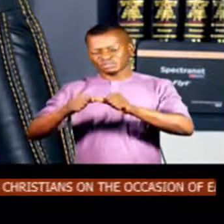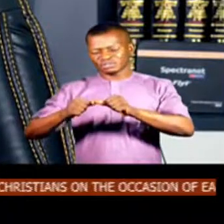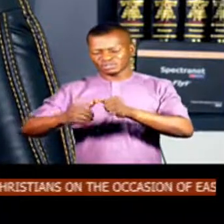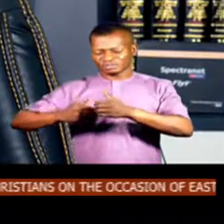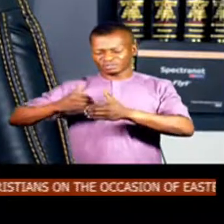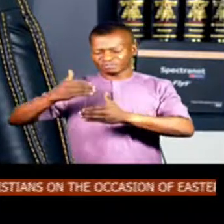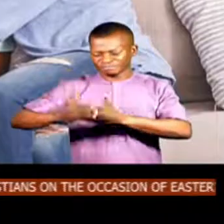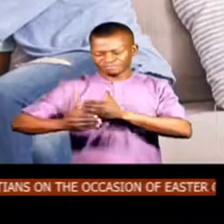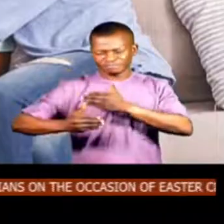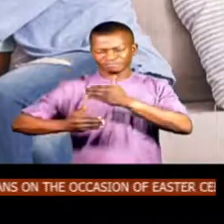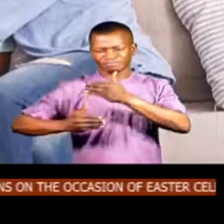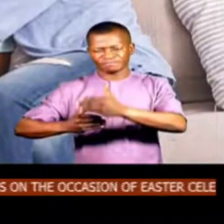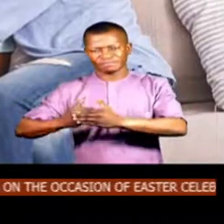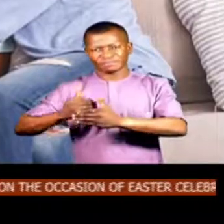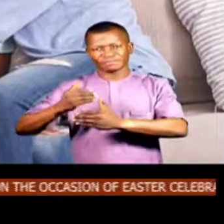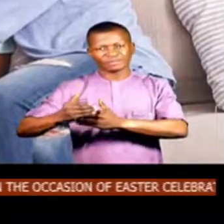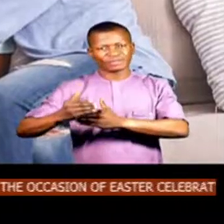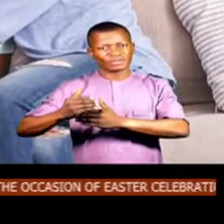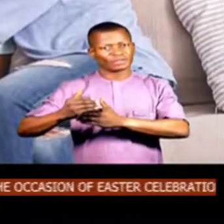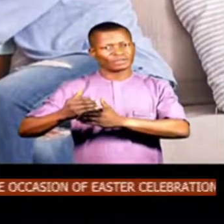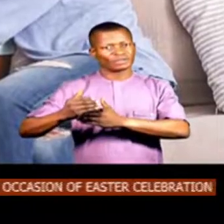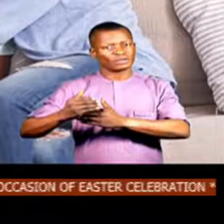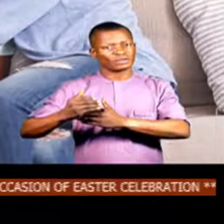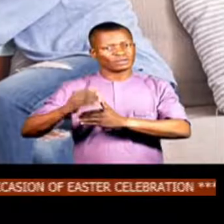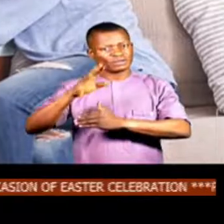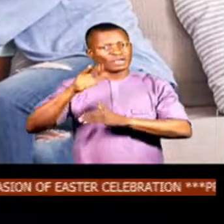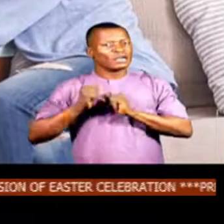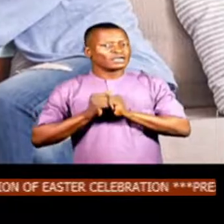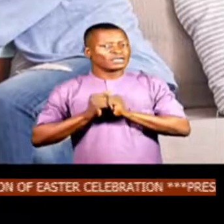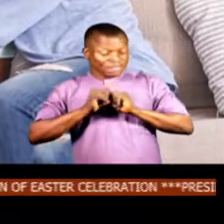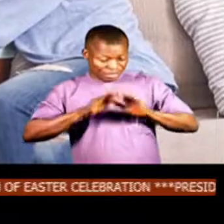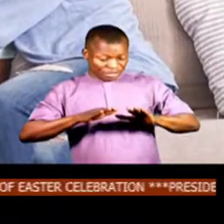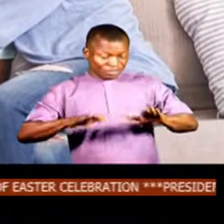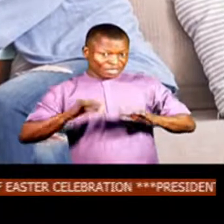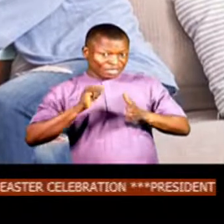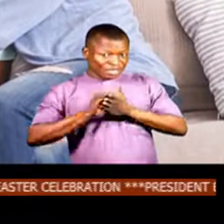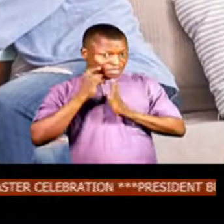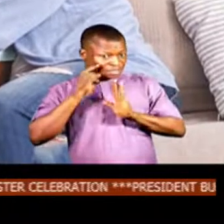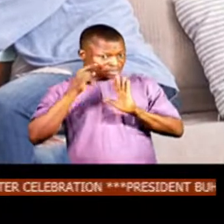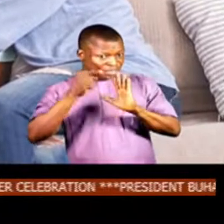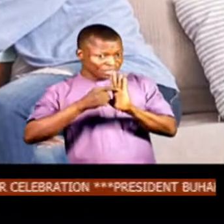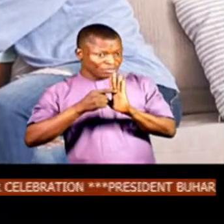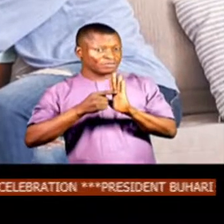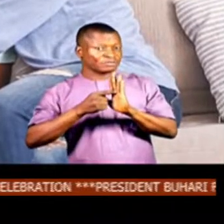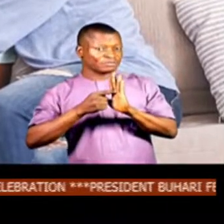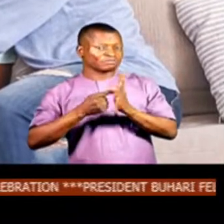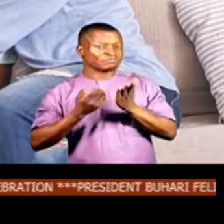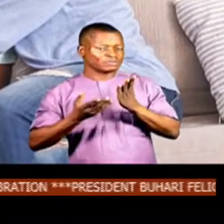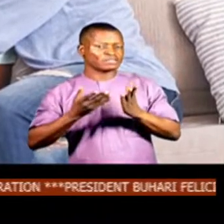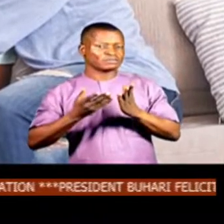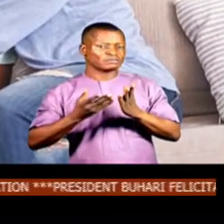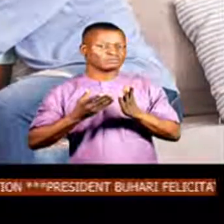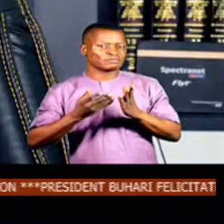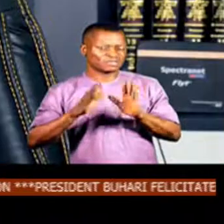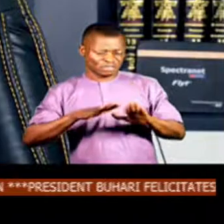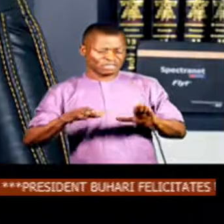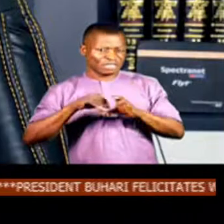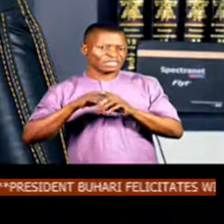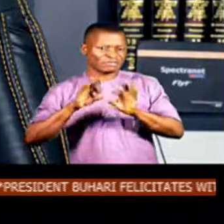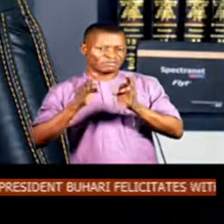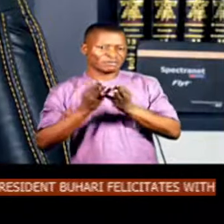transgenerational. So children who grew up in an abusive